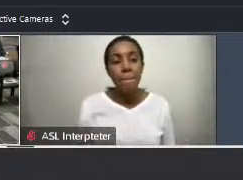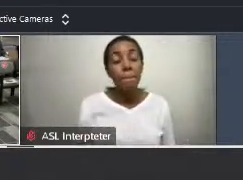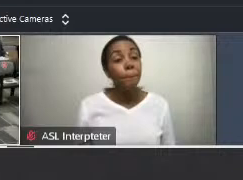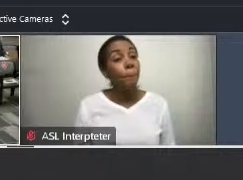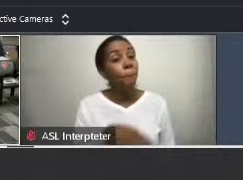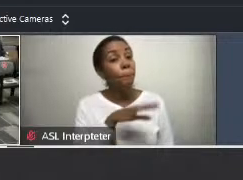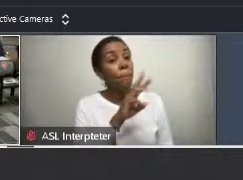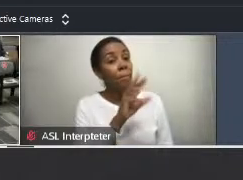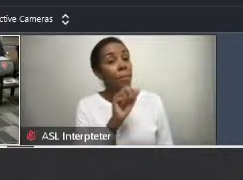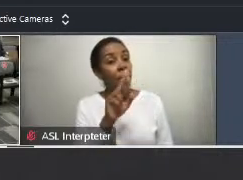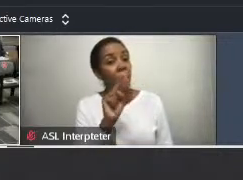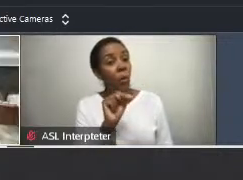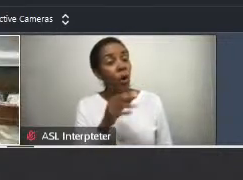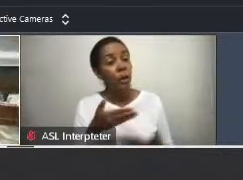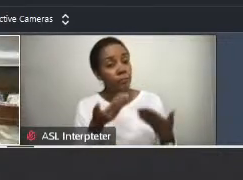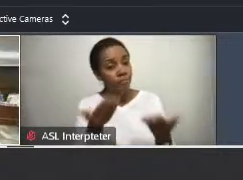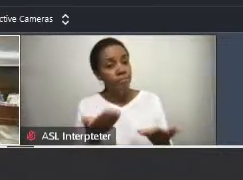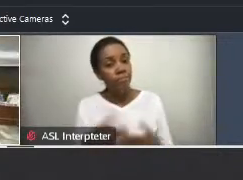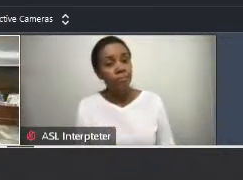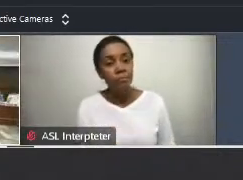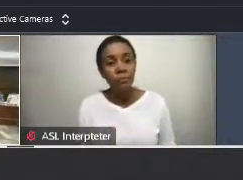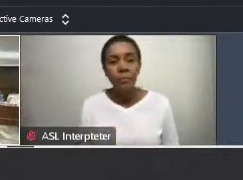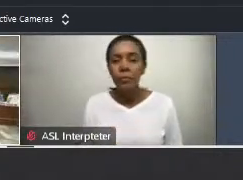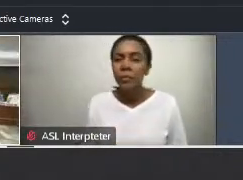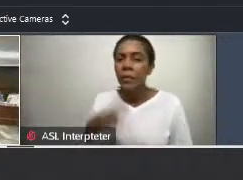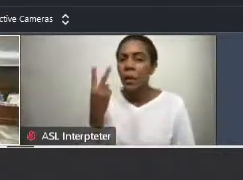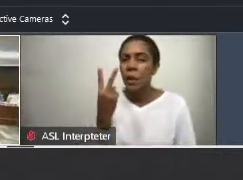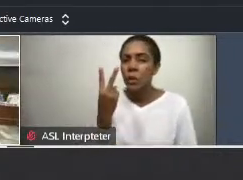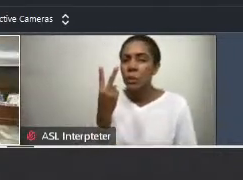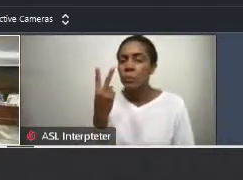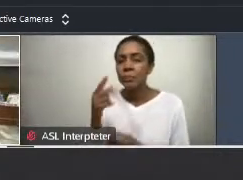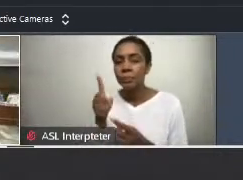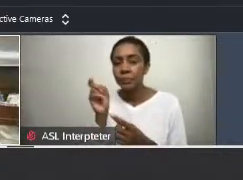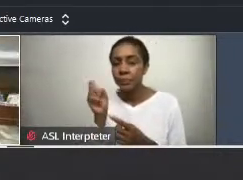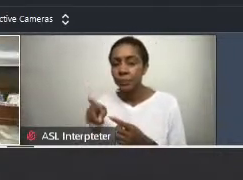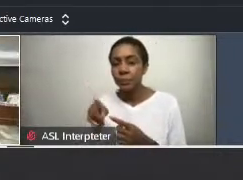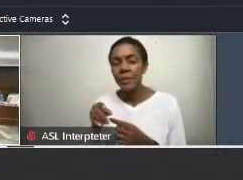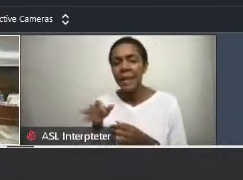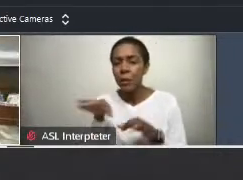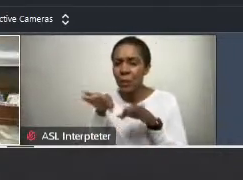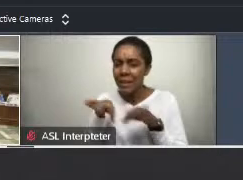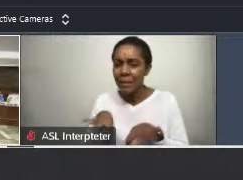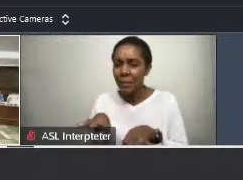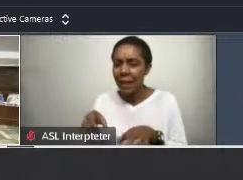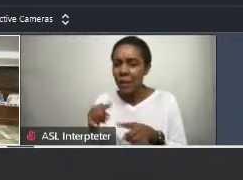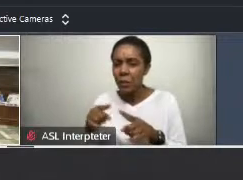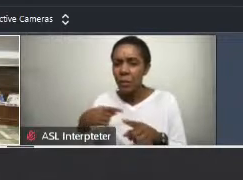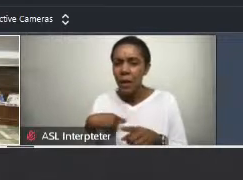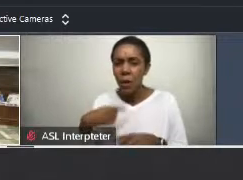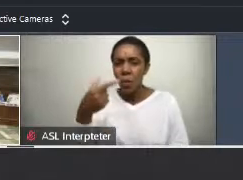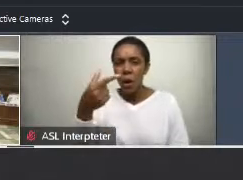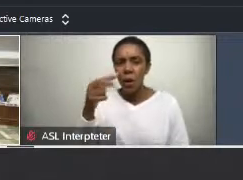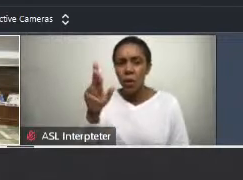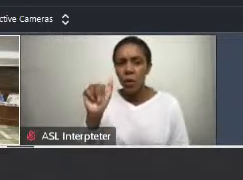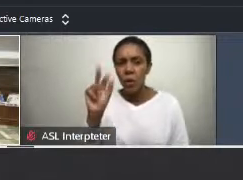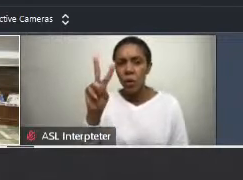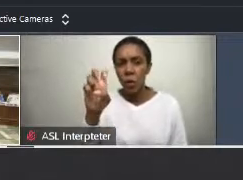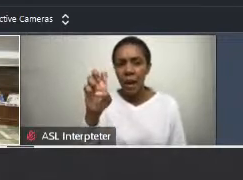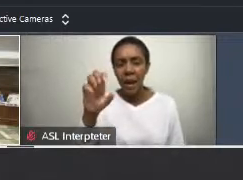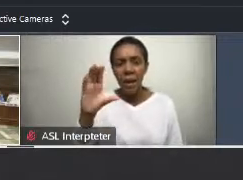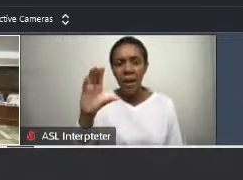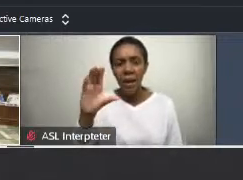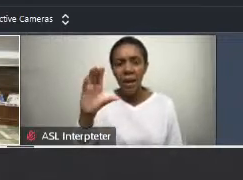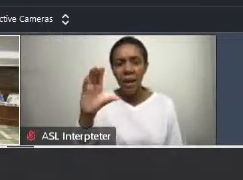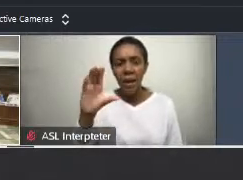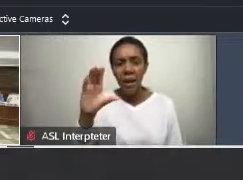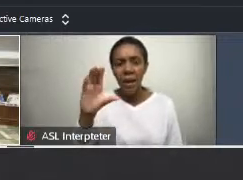Councilman Warren, the floor is yours, good sir. Just two questions. Can you explain to me what Graves Creek and Mary's